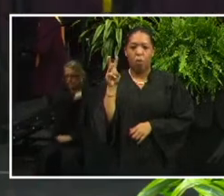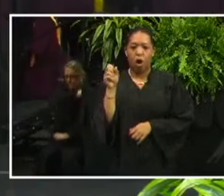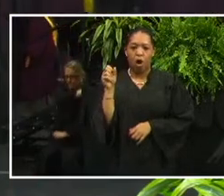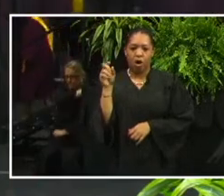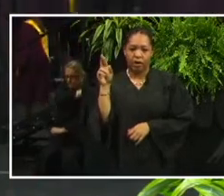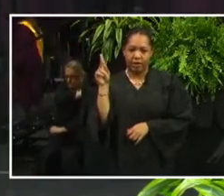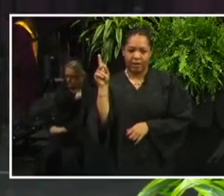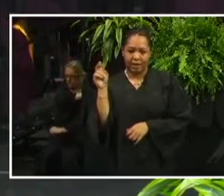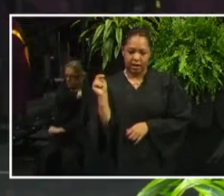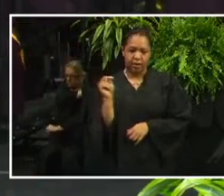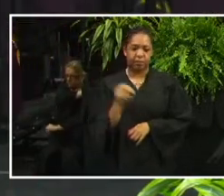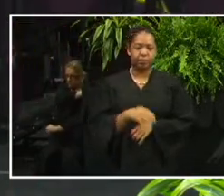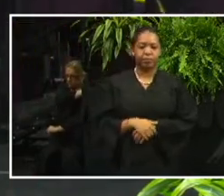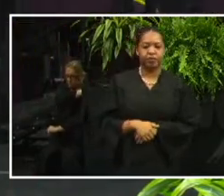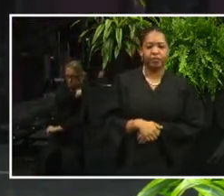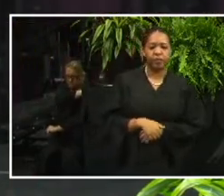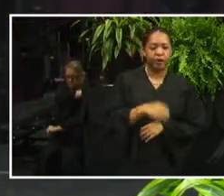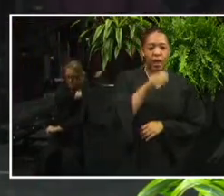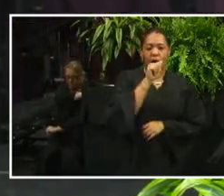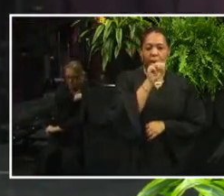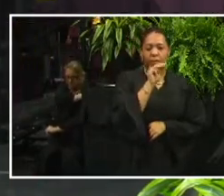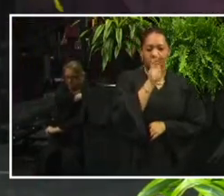Amaya Anzane Allen.